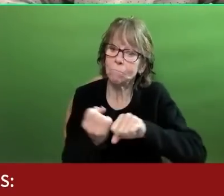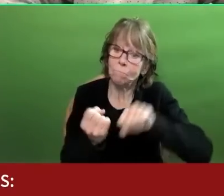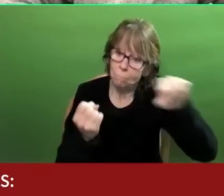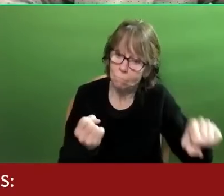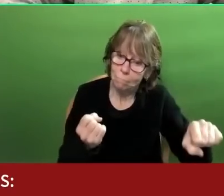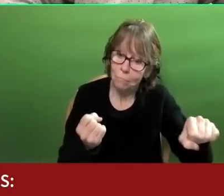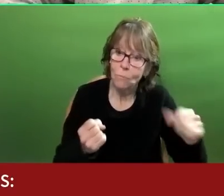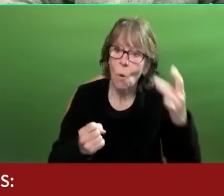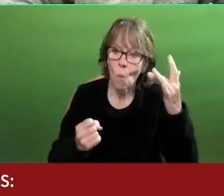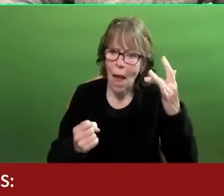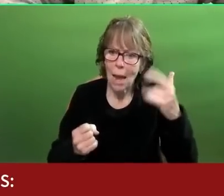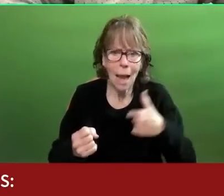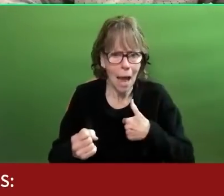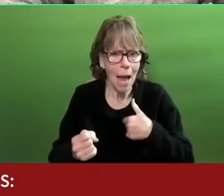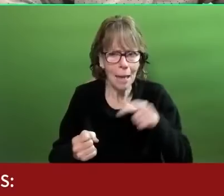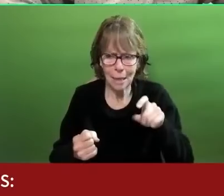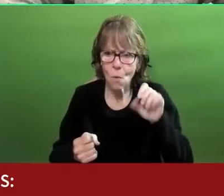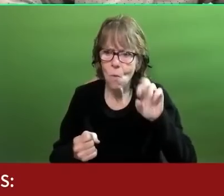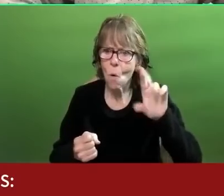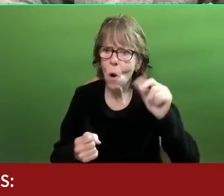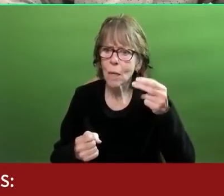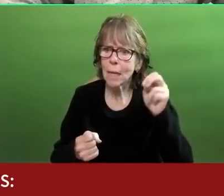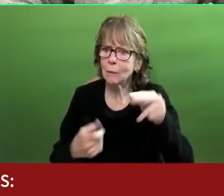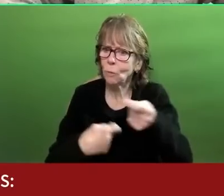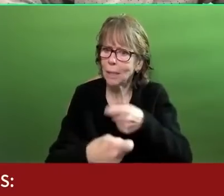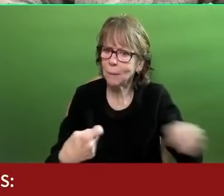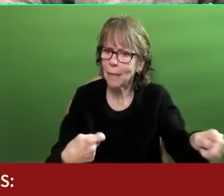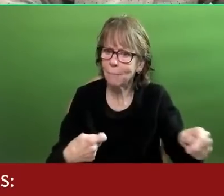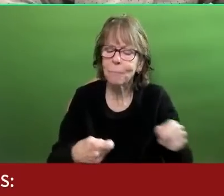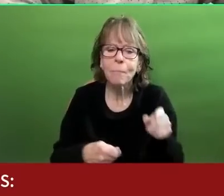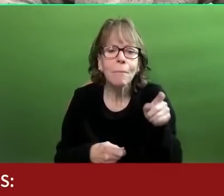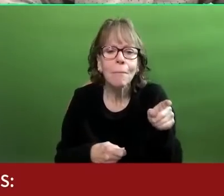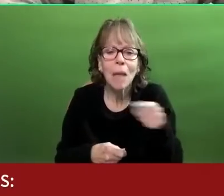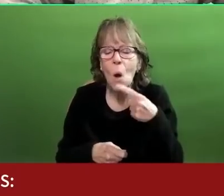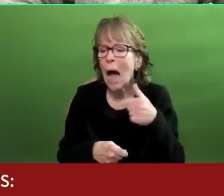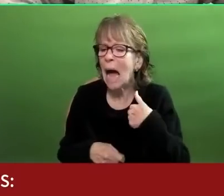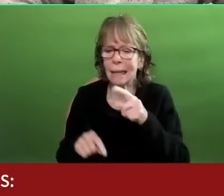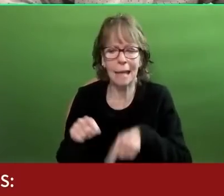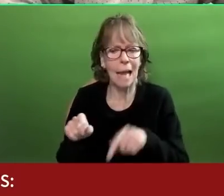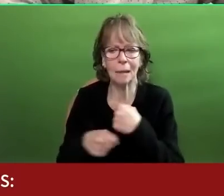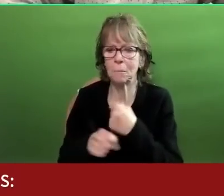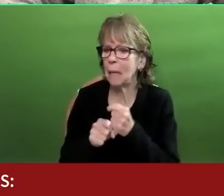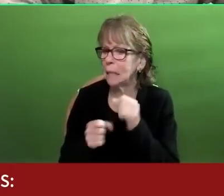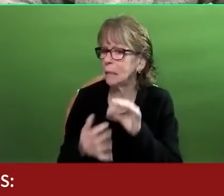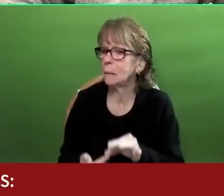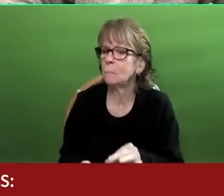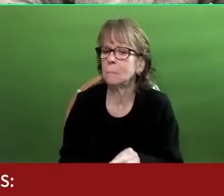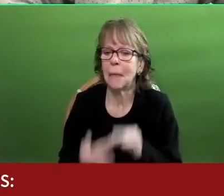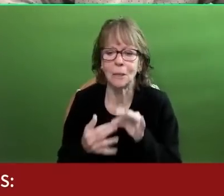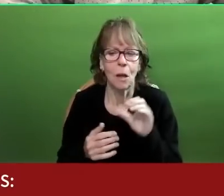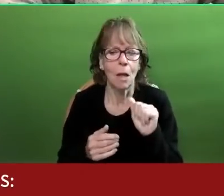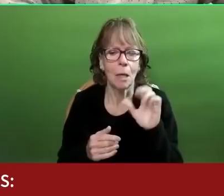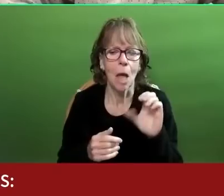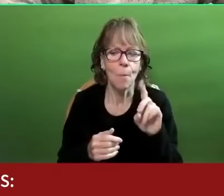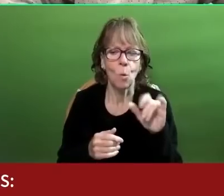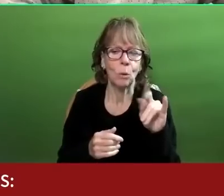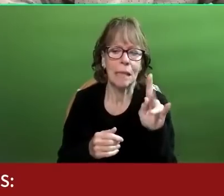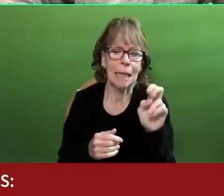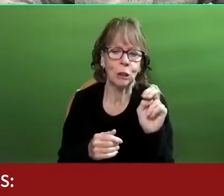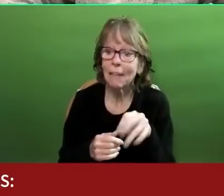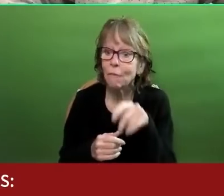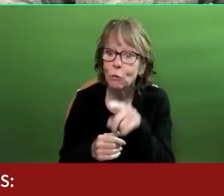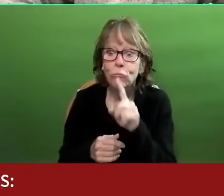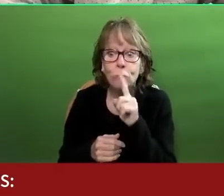literally getting an organ transplant. He said that he could not make special accommodations for me or any other student, and that if I was committed to the